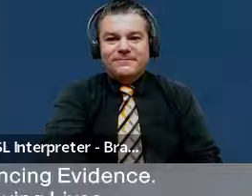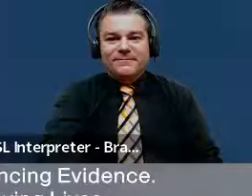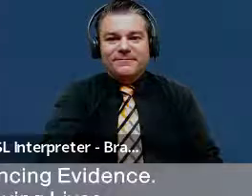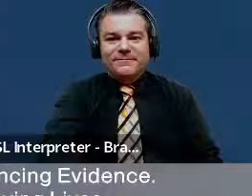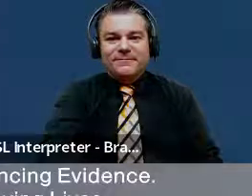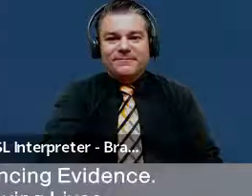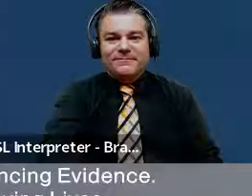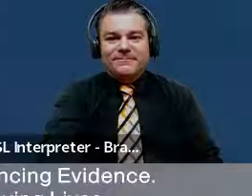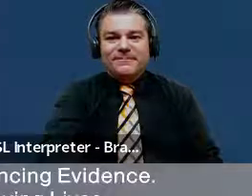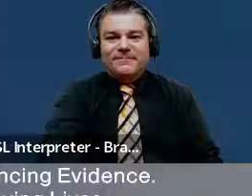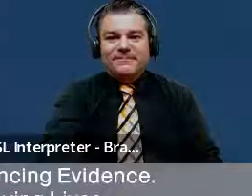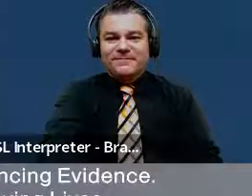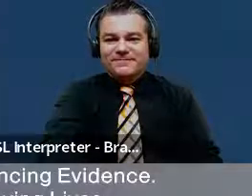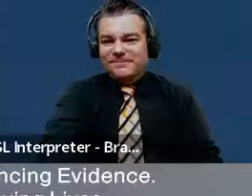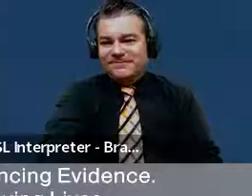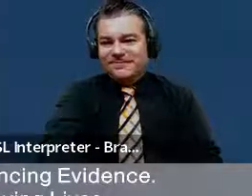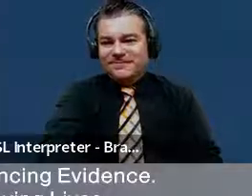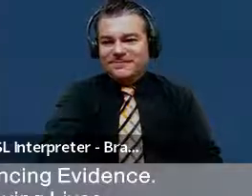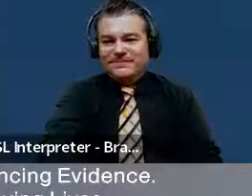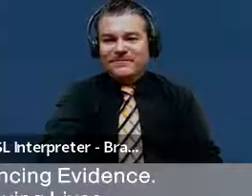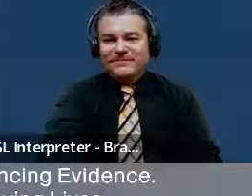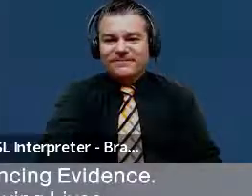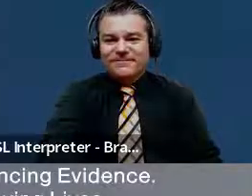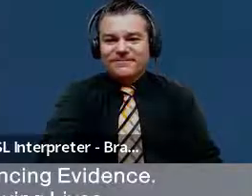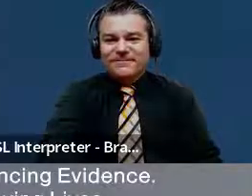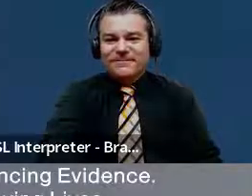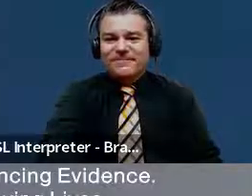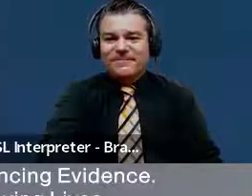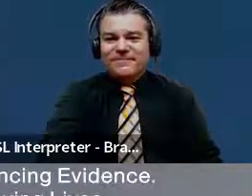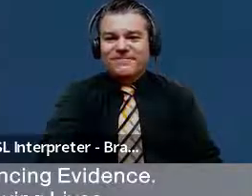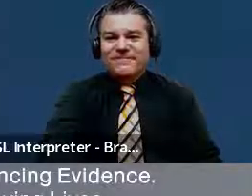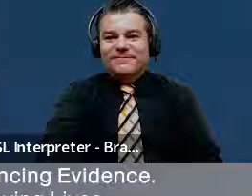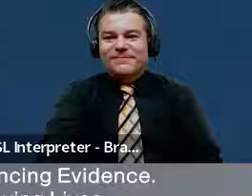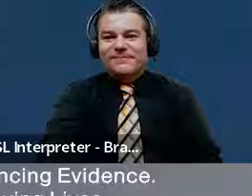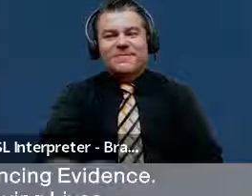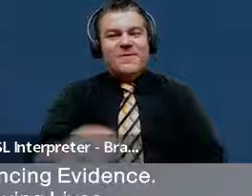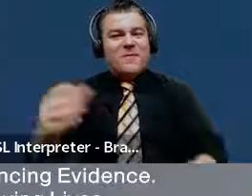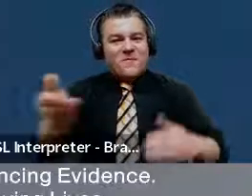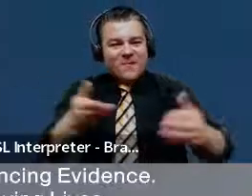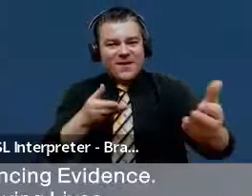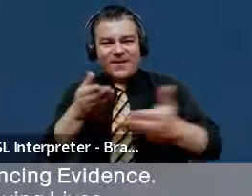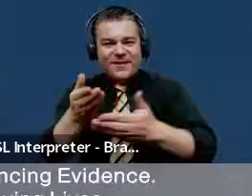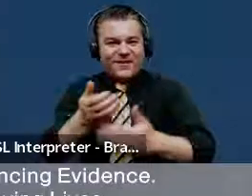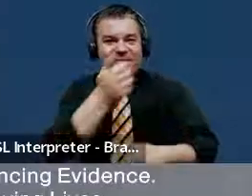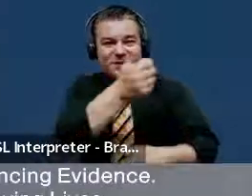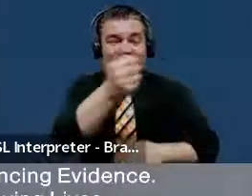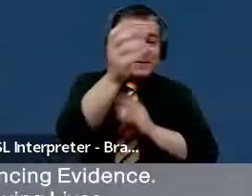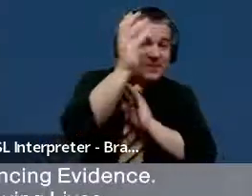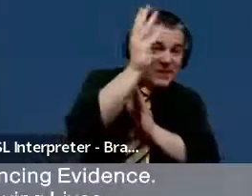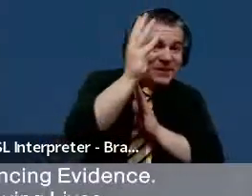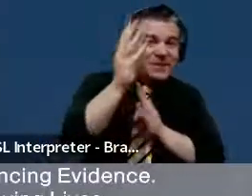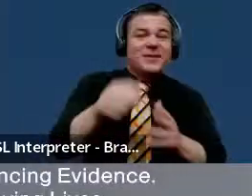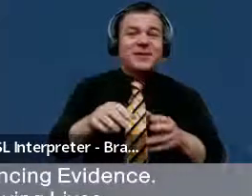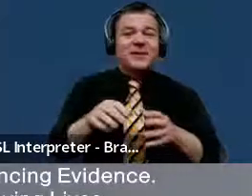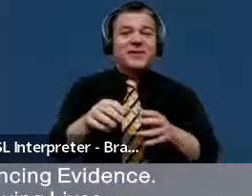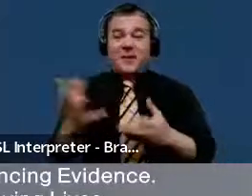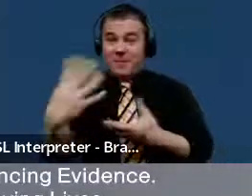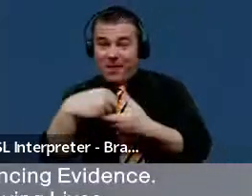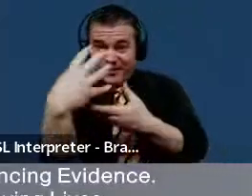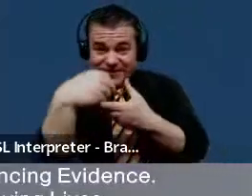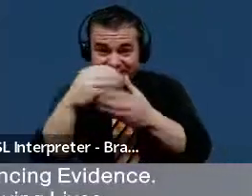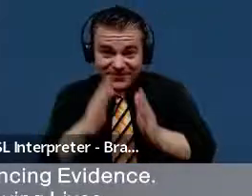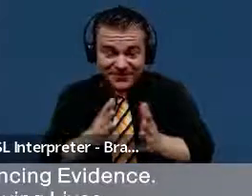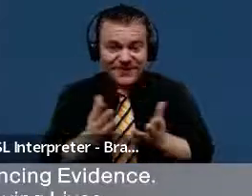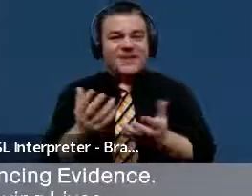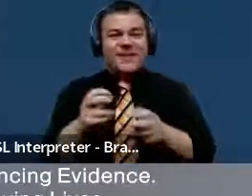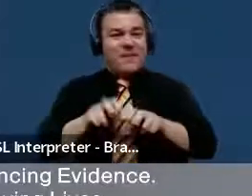Okay, welcome to all the speakers, participants, and panelists for this first in a series